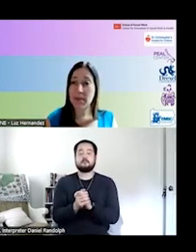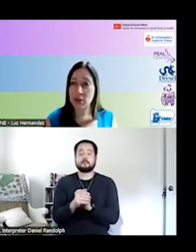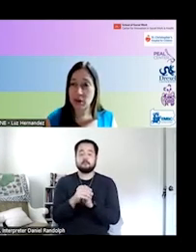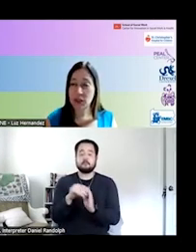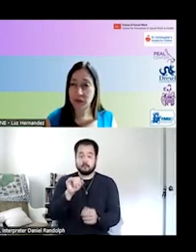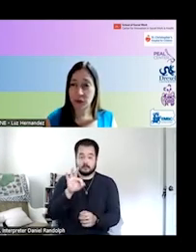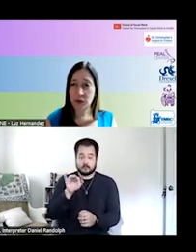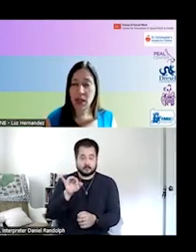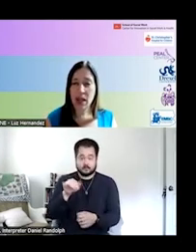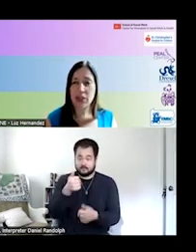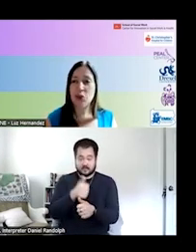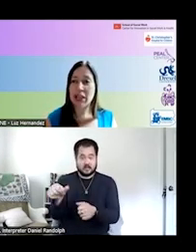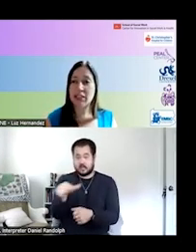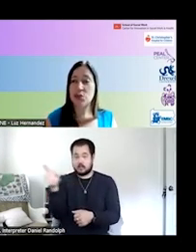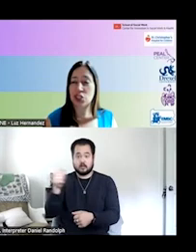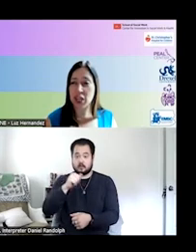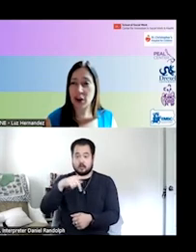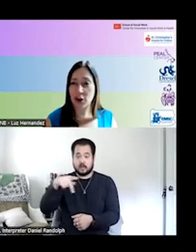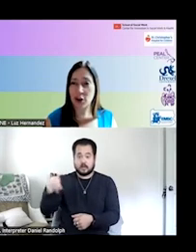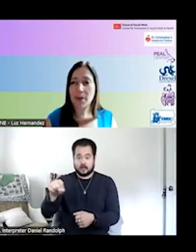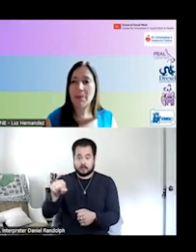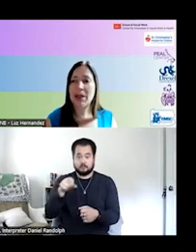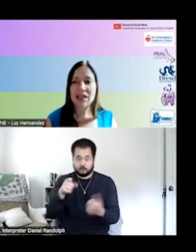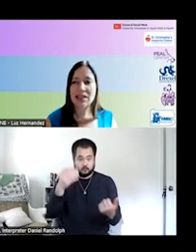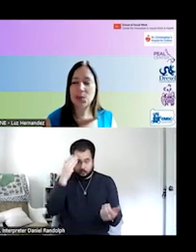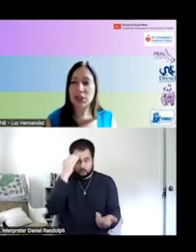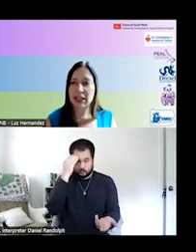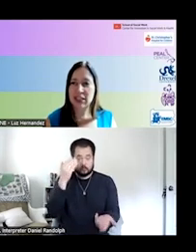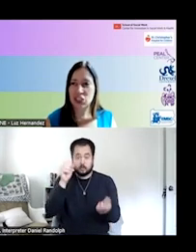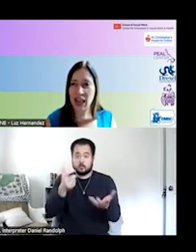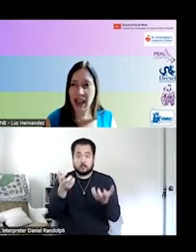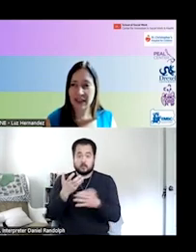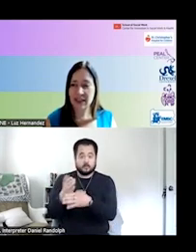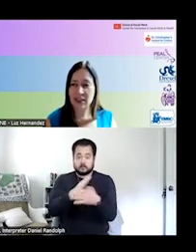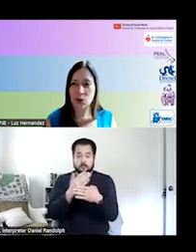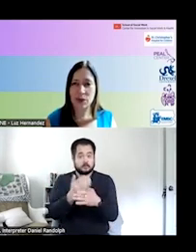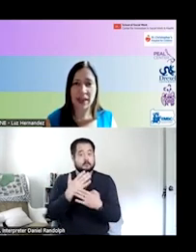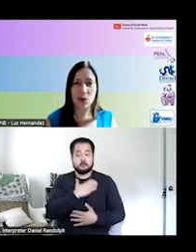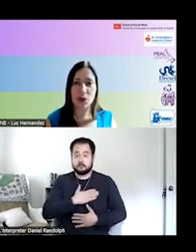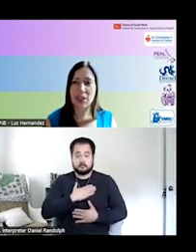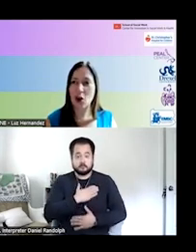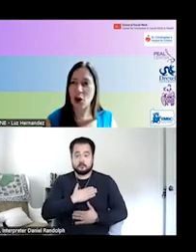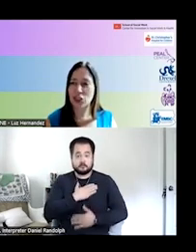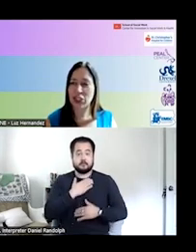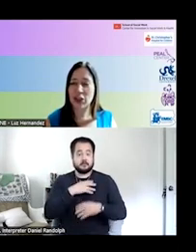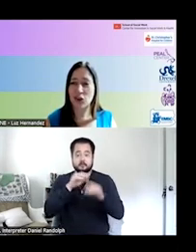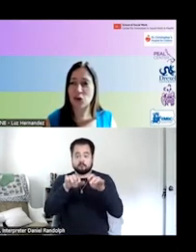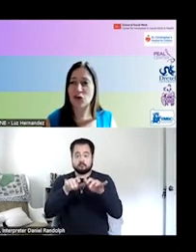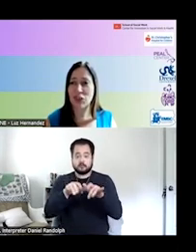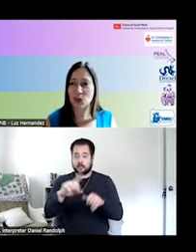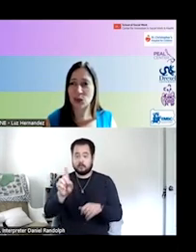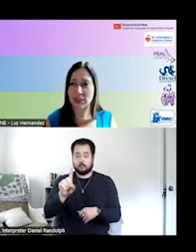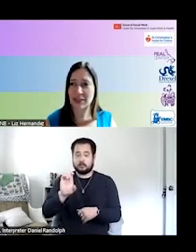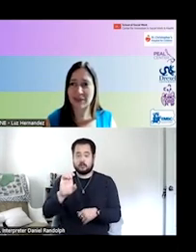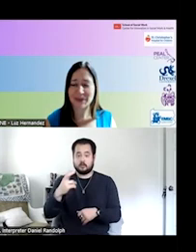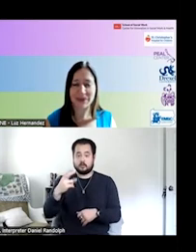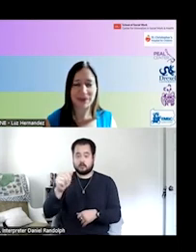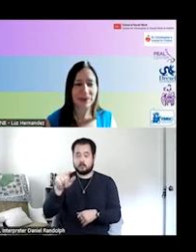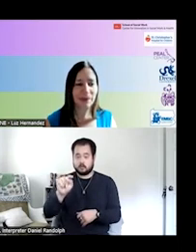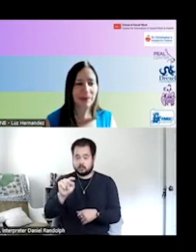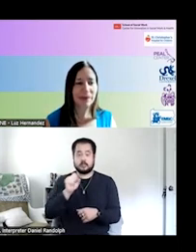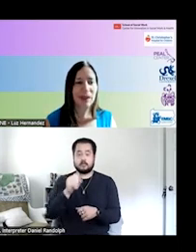that might be useful and you'd like to share, please put it in the chat so that we can all share those